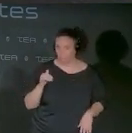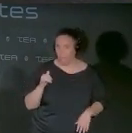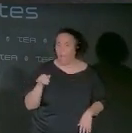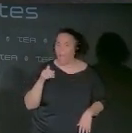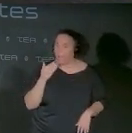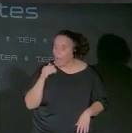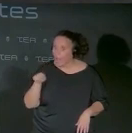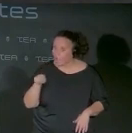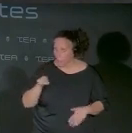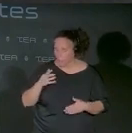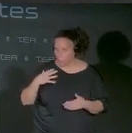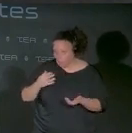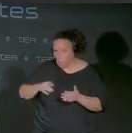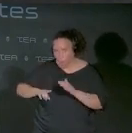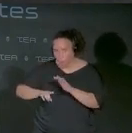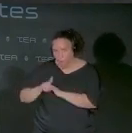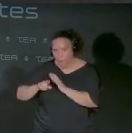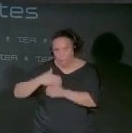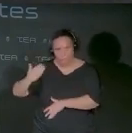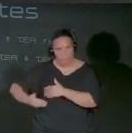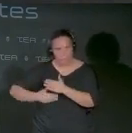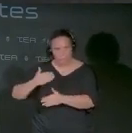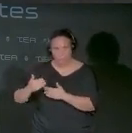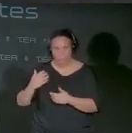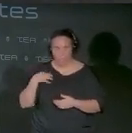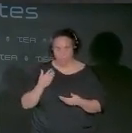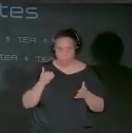things is probably a good option for Europe